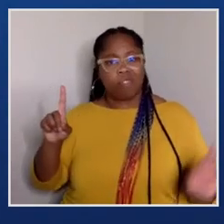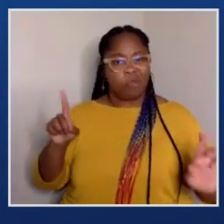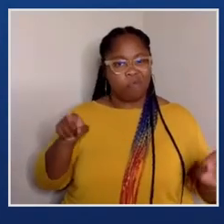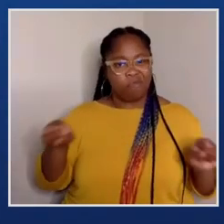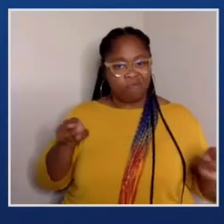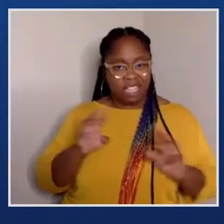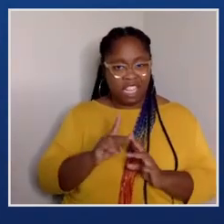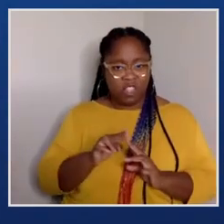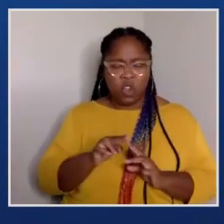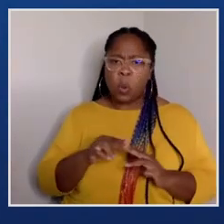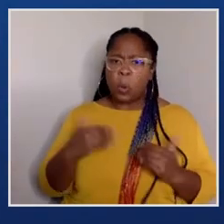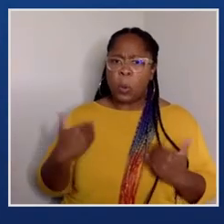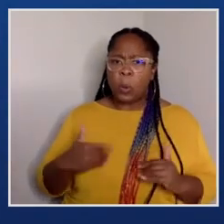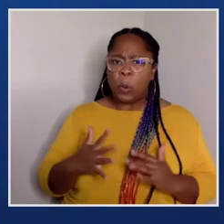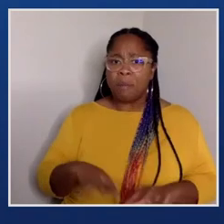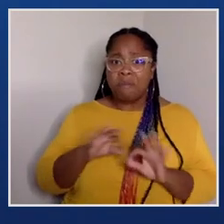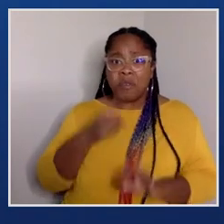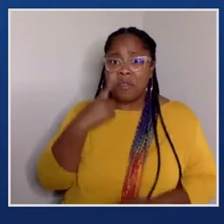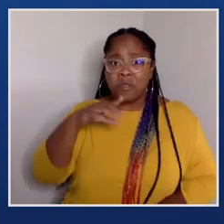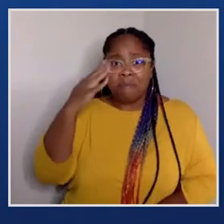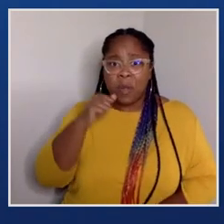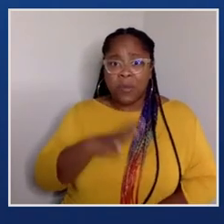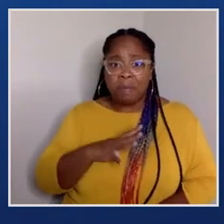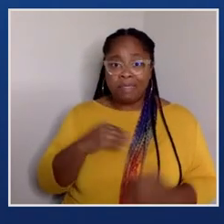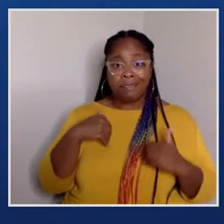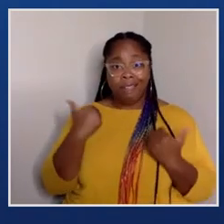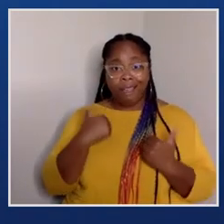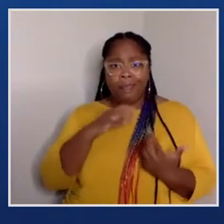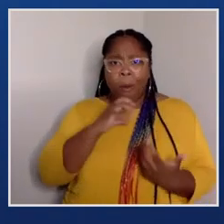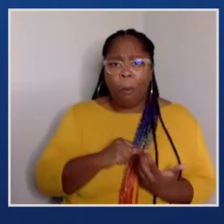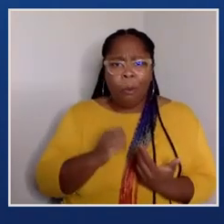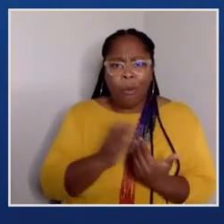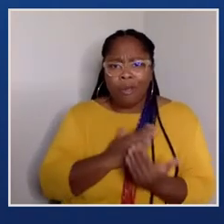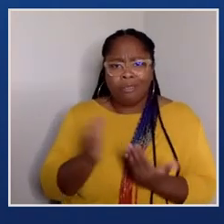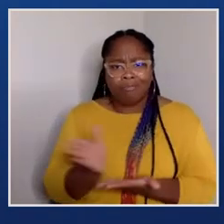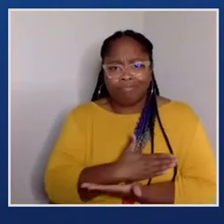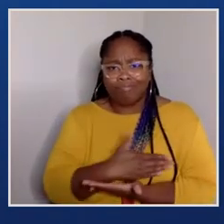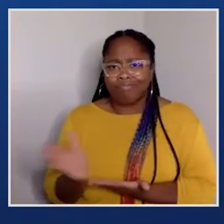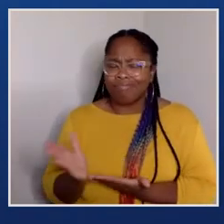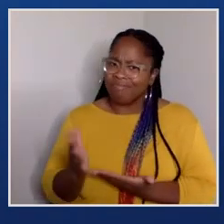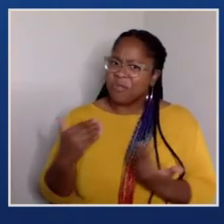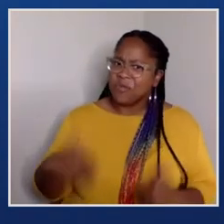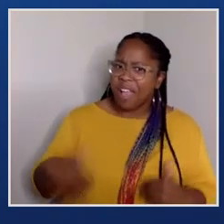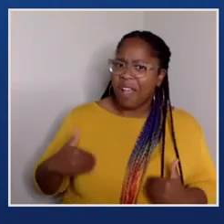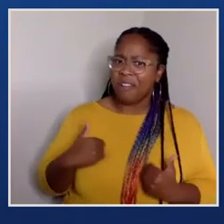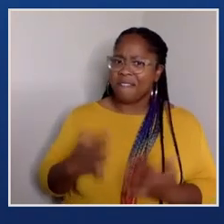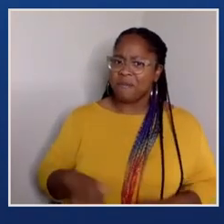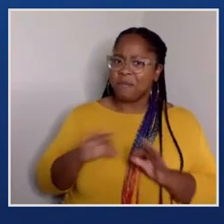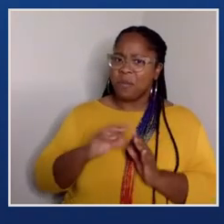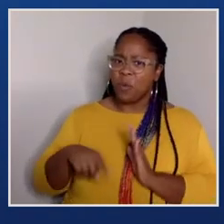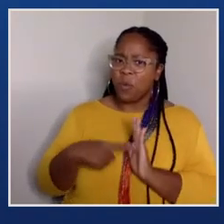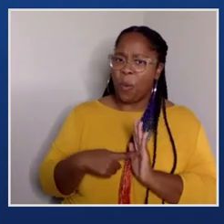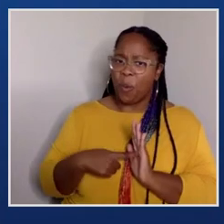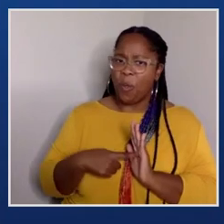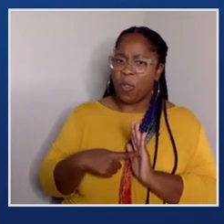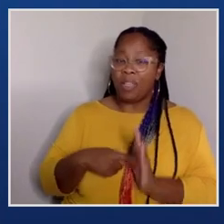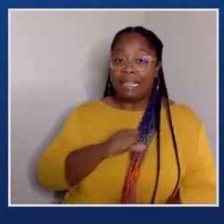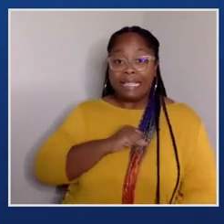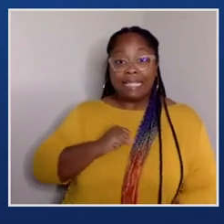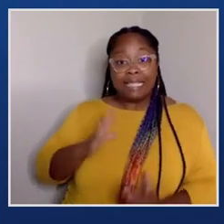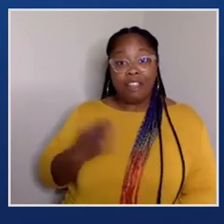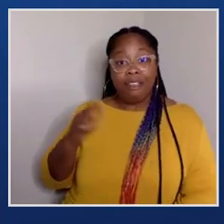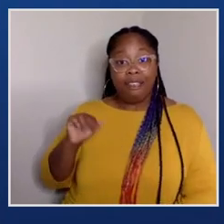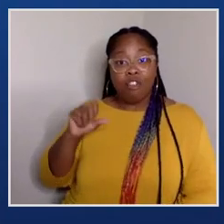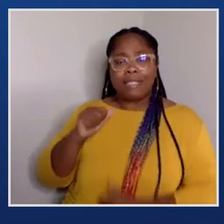women, young and old, to see themselves in such an important role. Senator Harris is a Howard alumni and